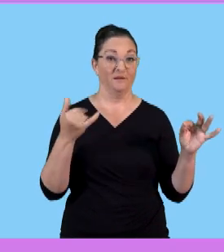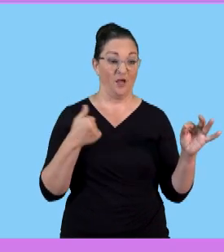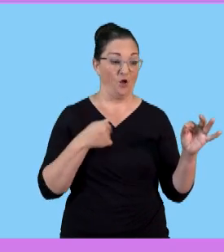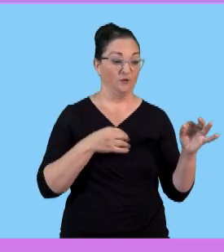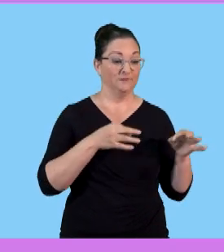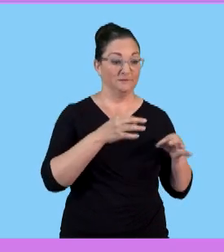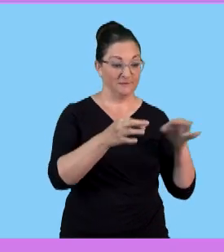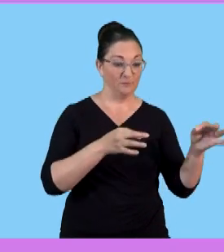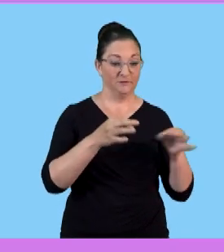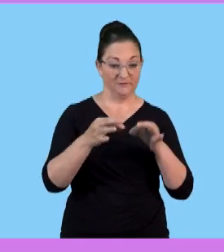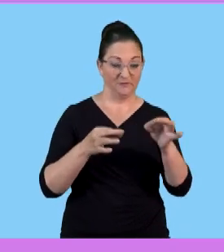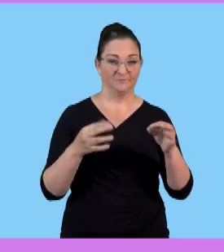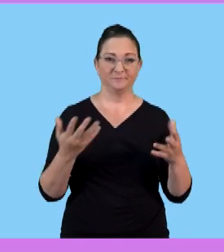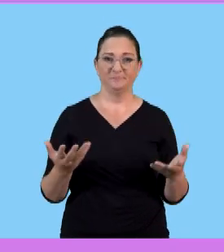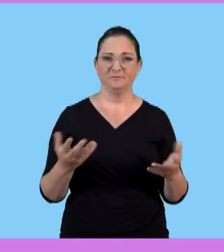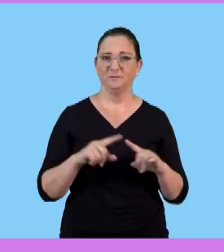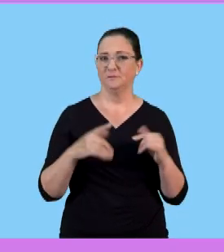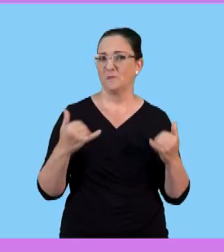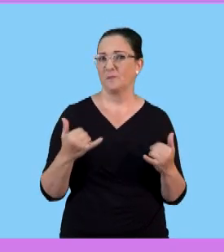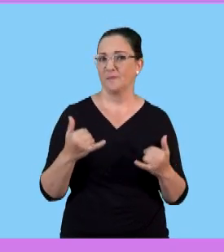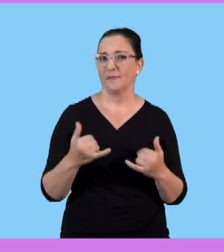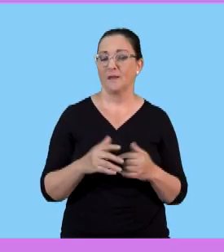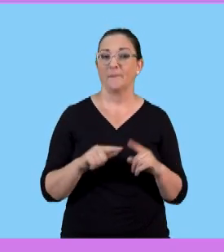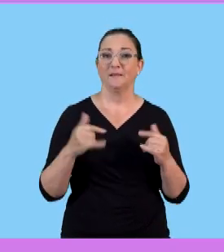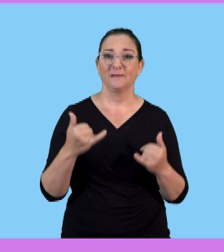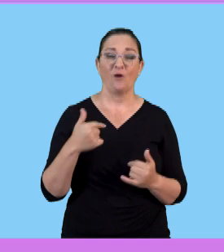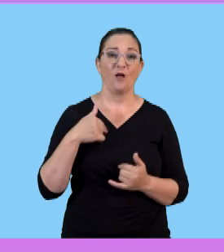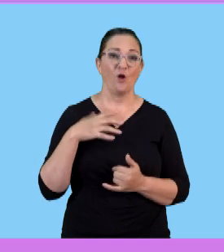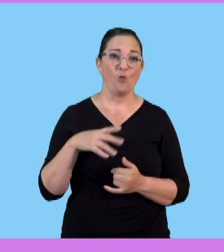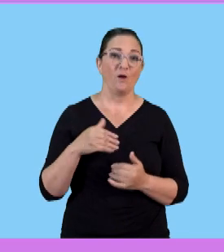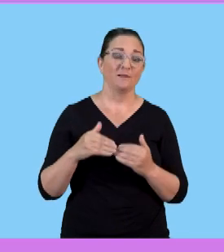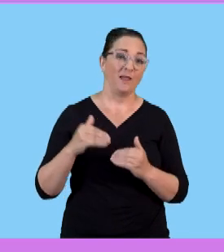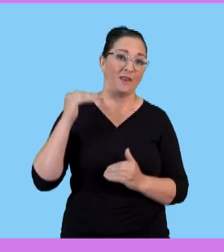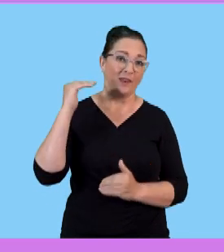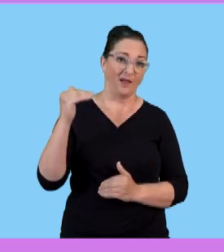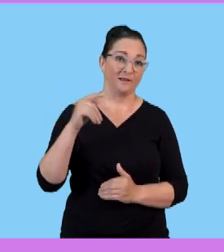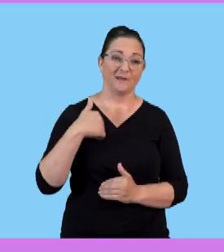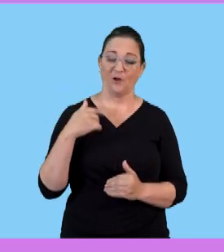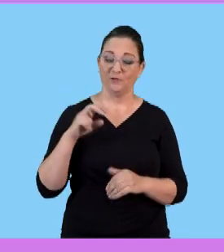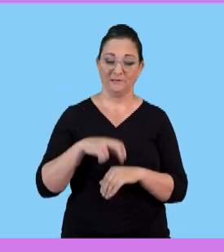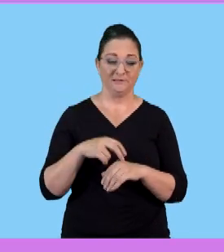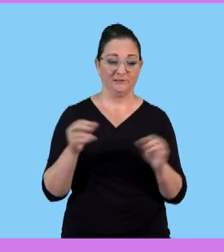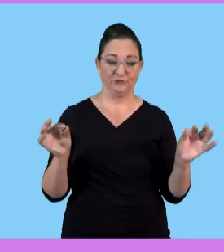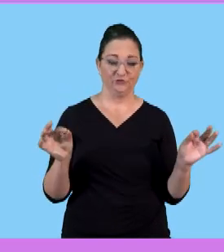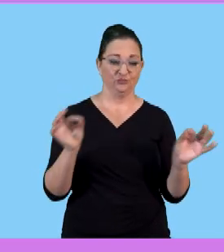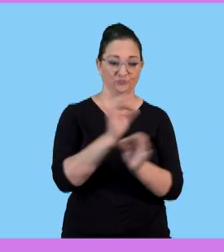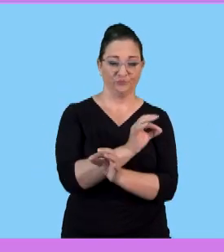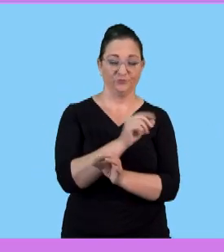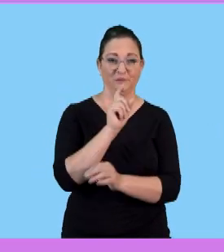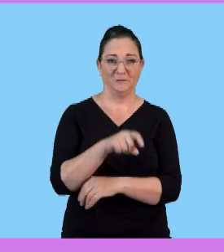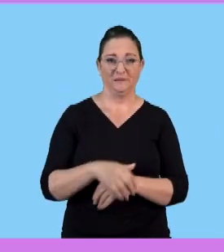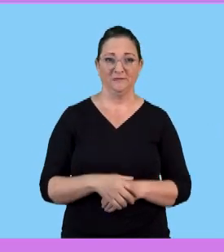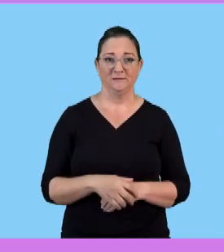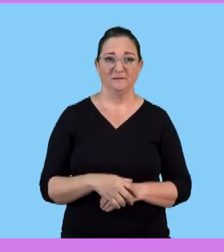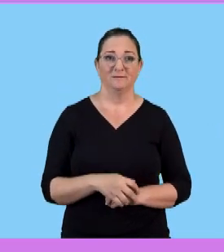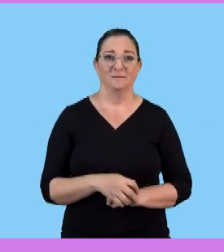I substituted. But looking at this, since I'm looking for his length, I need to change the subject of the formula. His length or